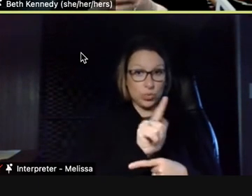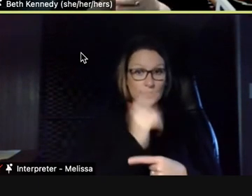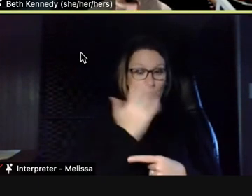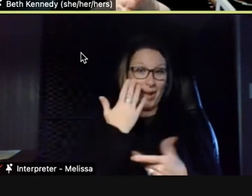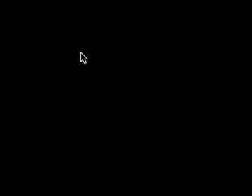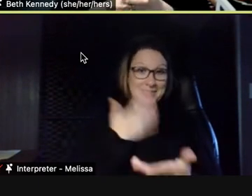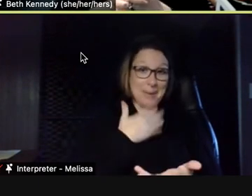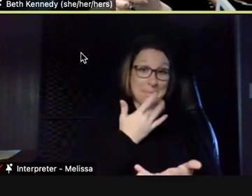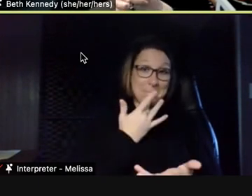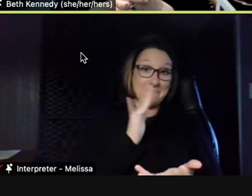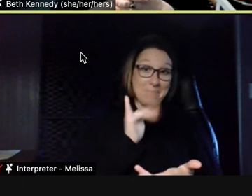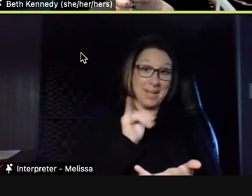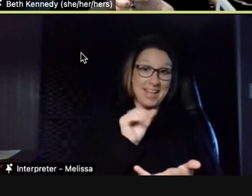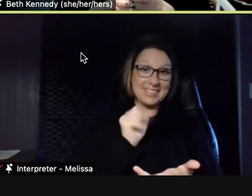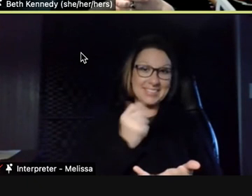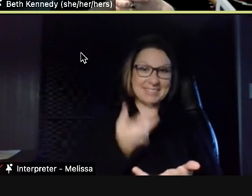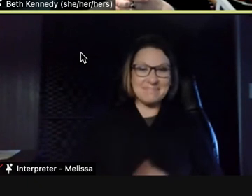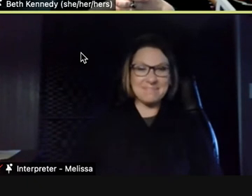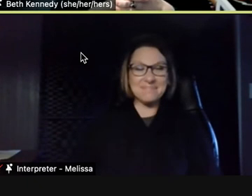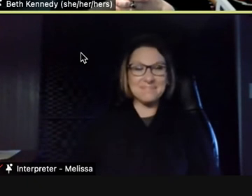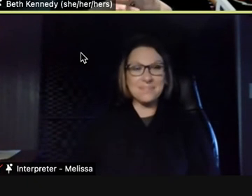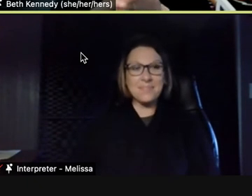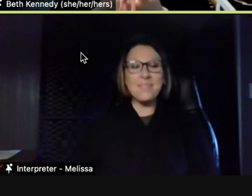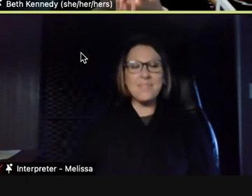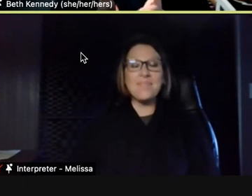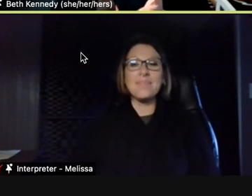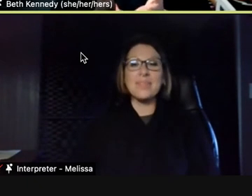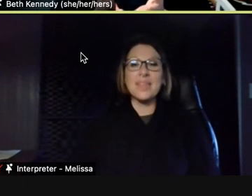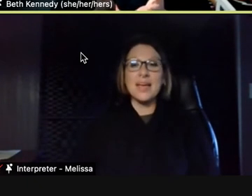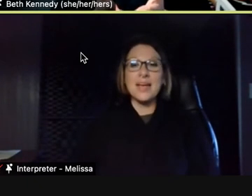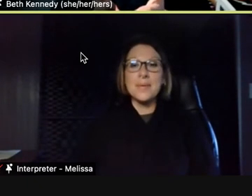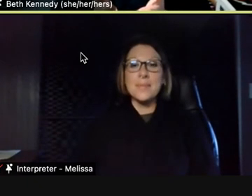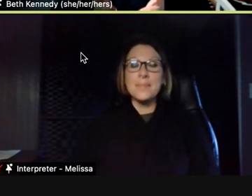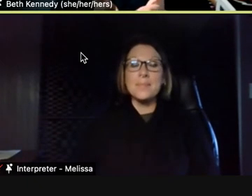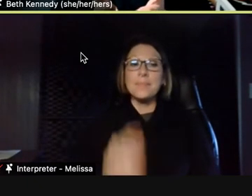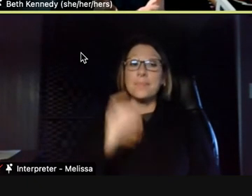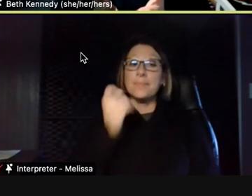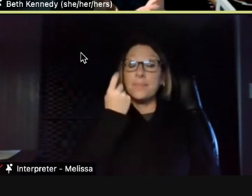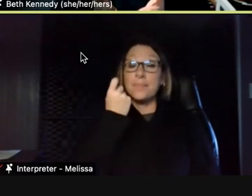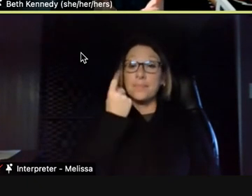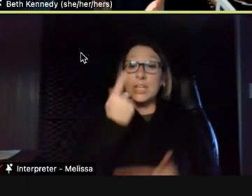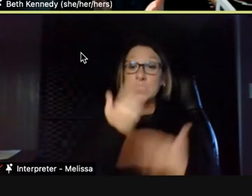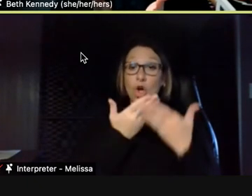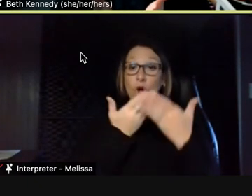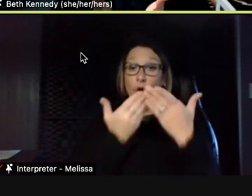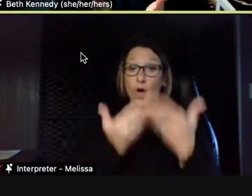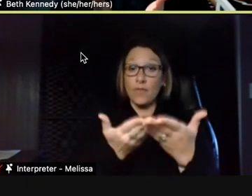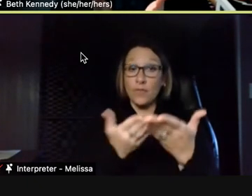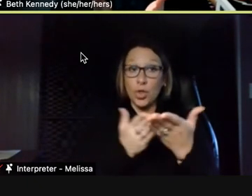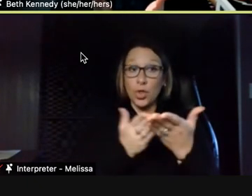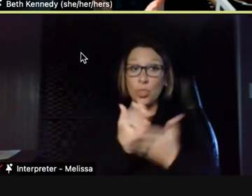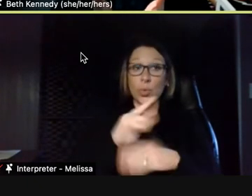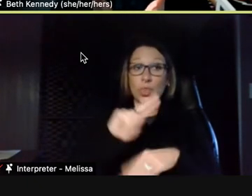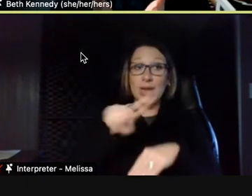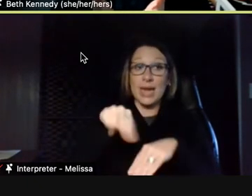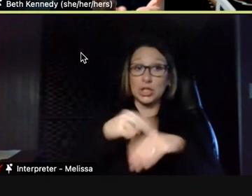guess. So with the national credential, it's offered through the National Resource Center for